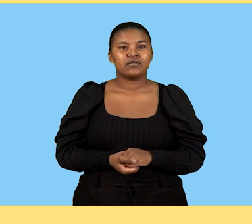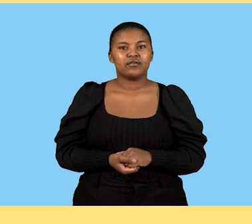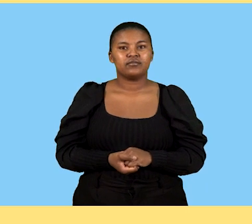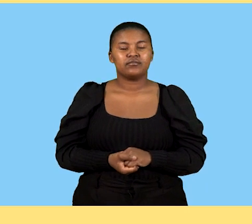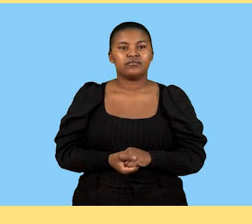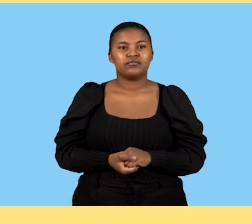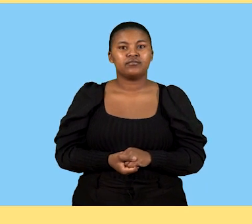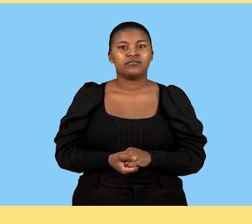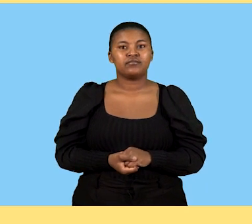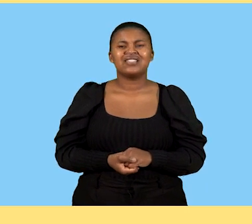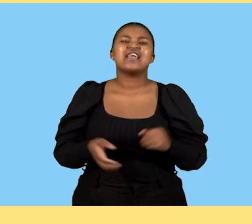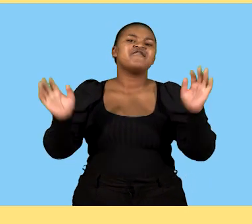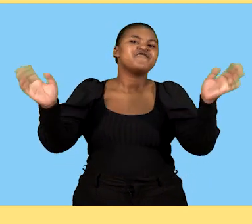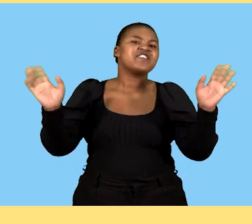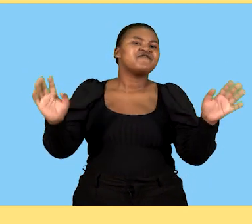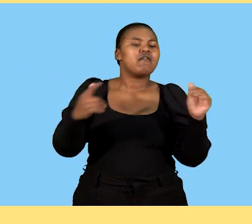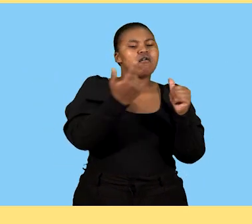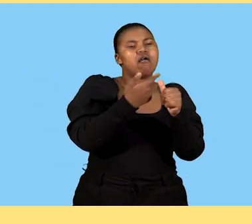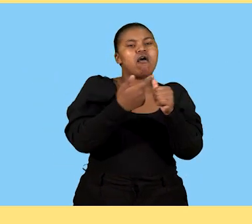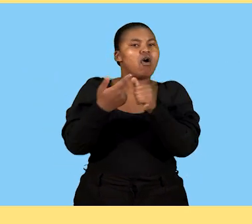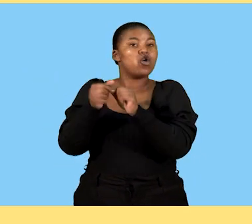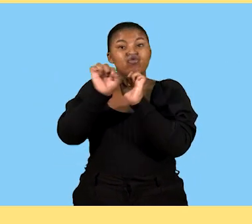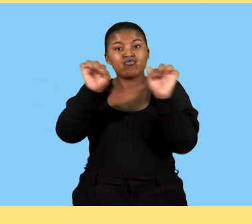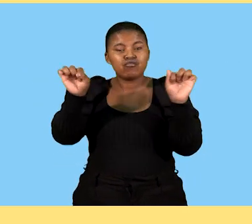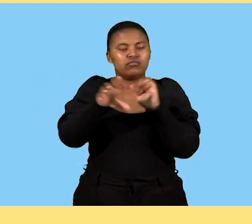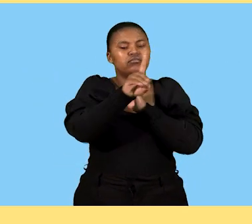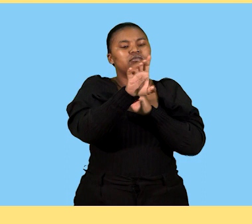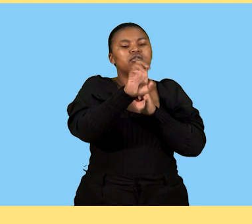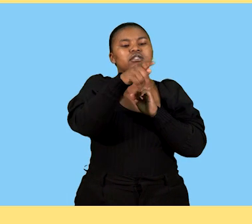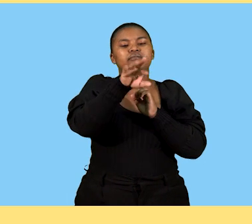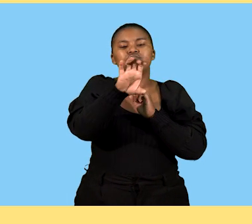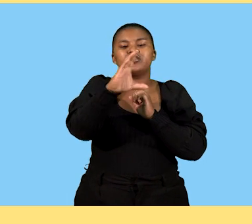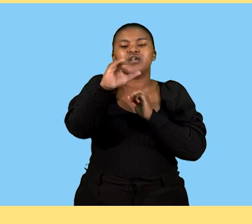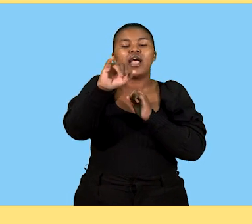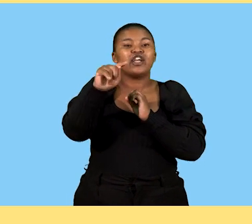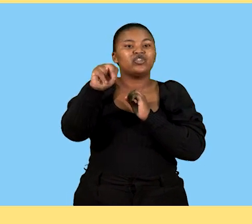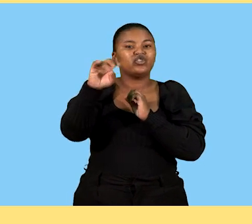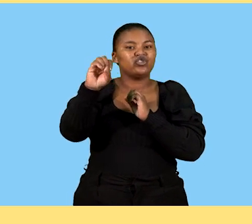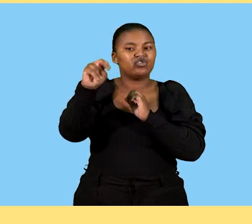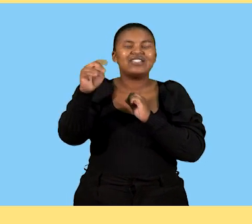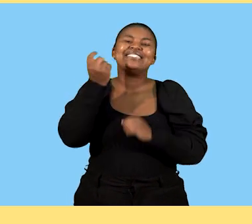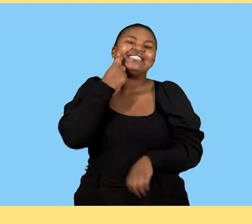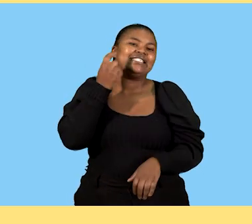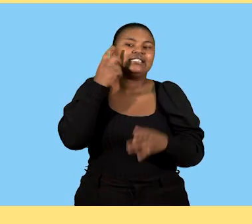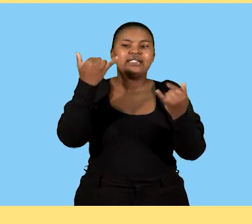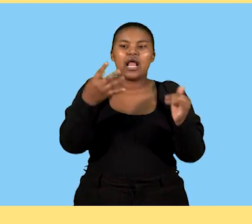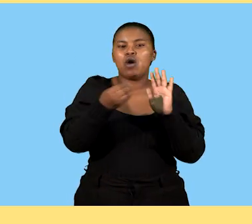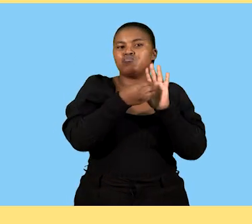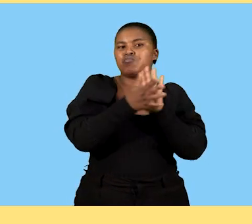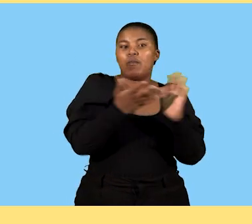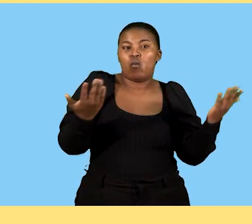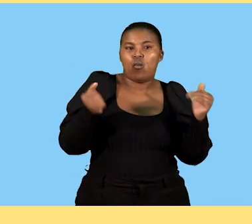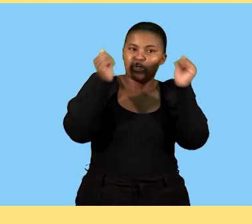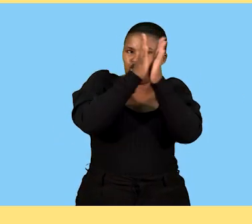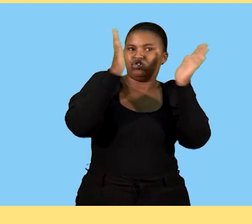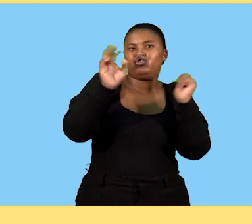When you have calculated your depreciation, it therefore becomes easy now to record it in